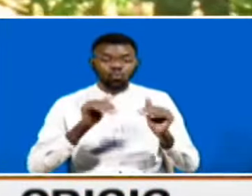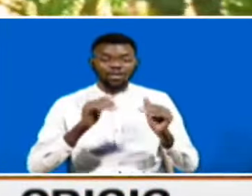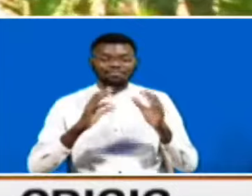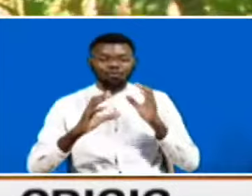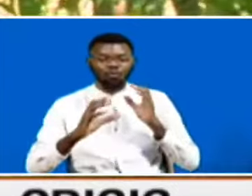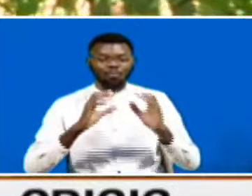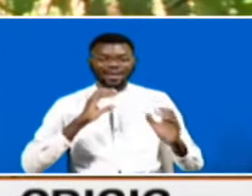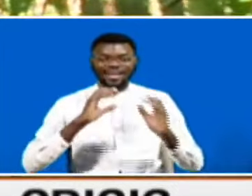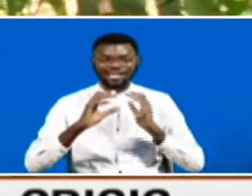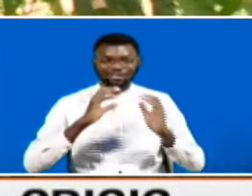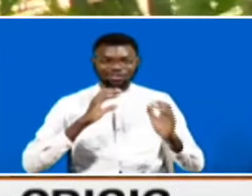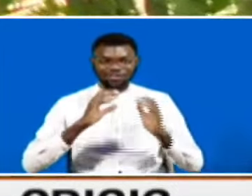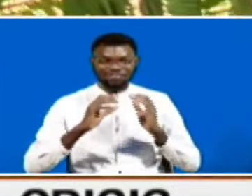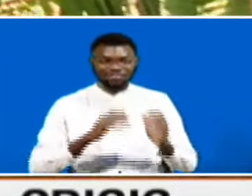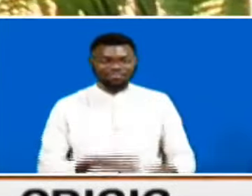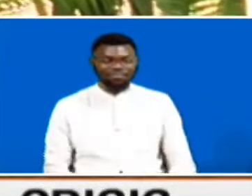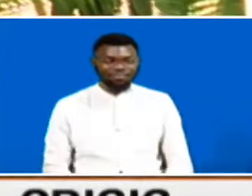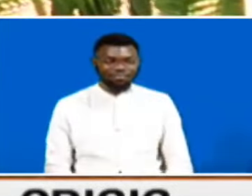that regard.